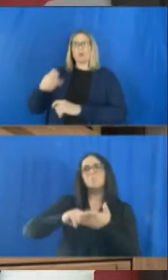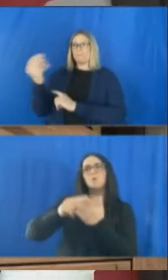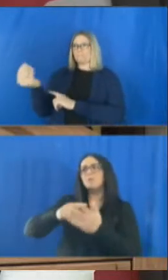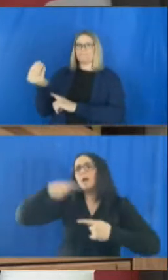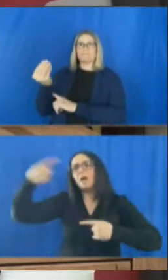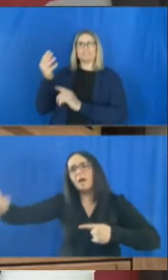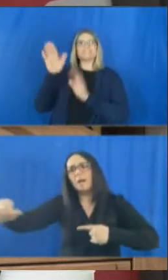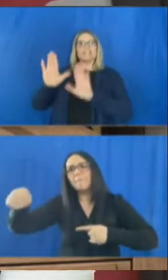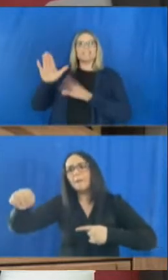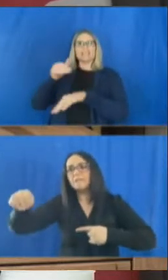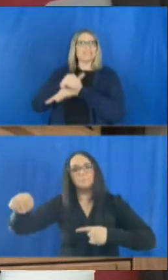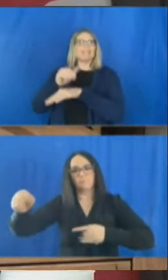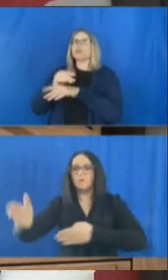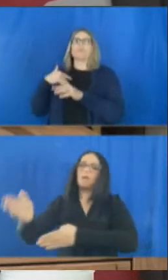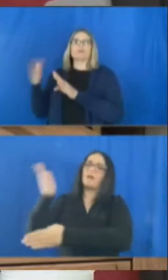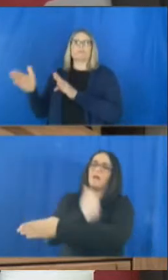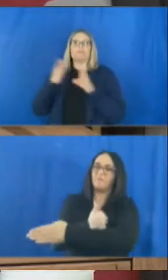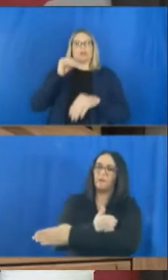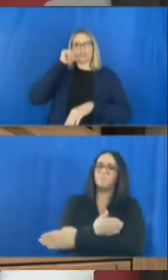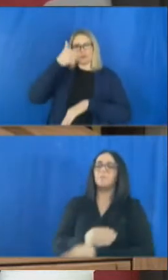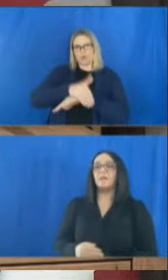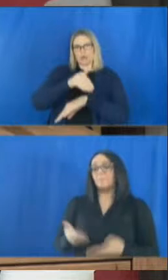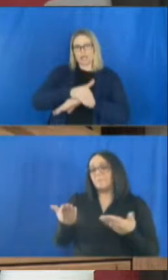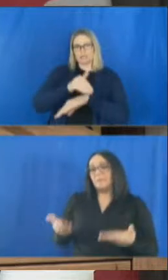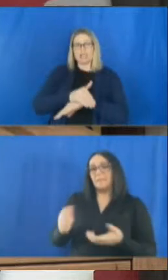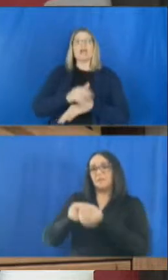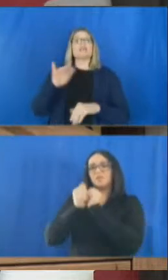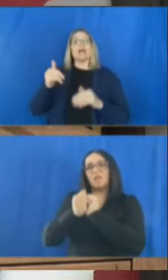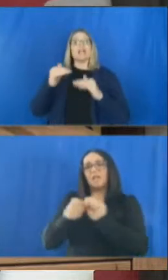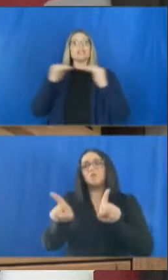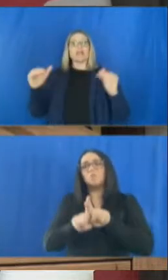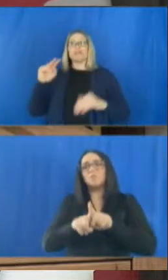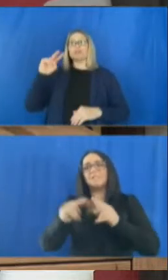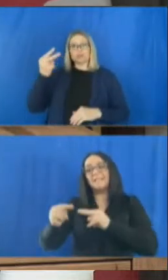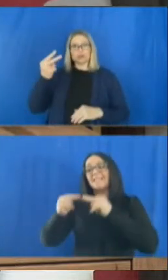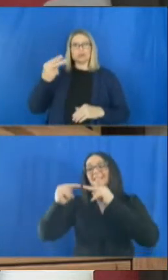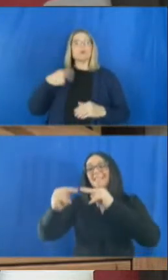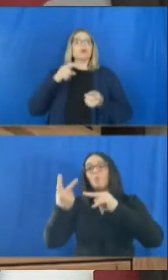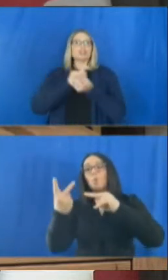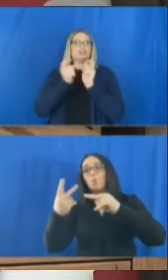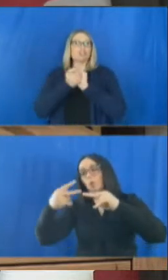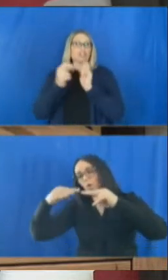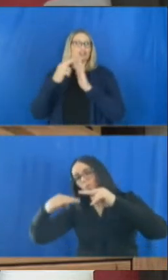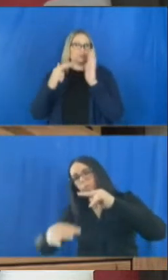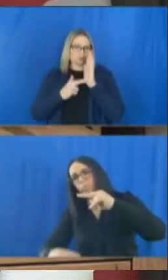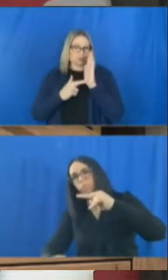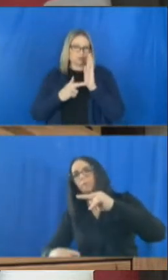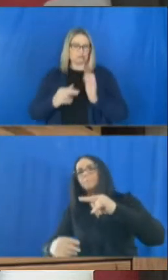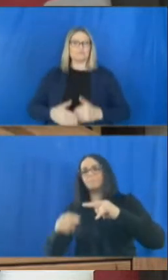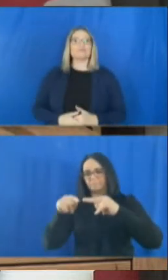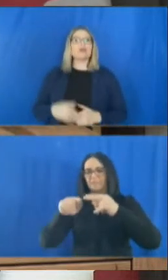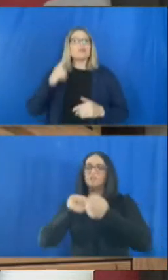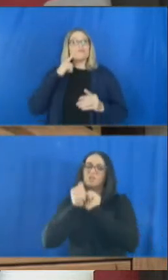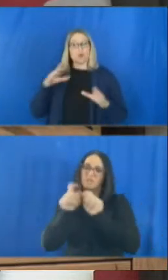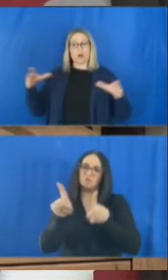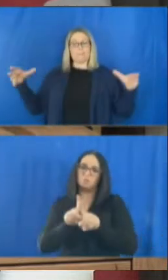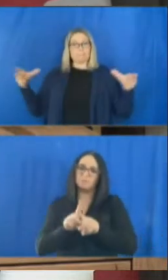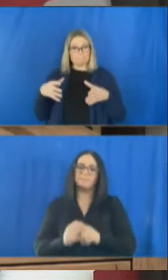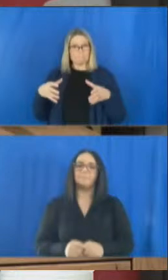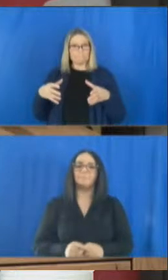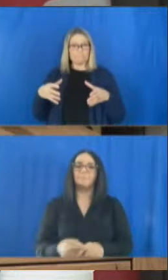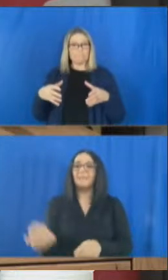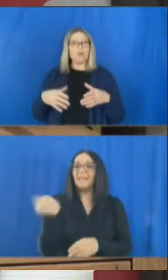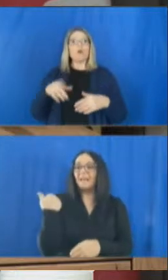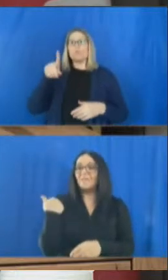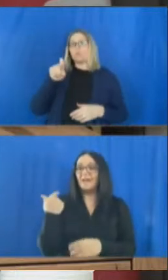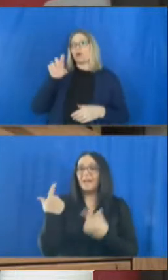limit added before New Year's celebrations has been removed. Venues will be able to open with 50% capacity,